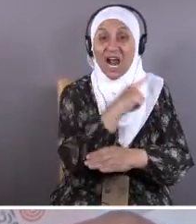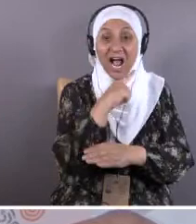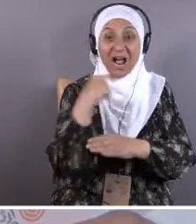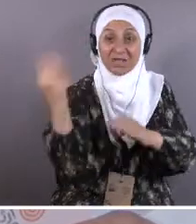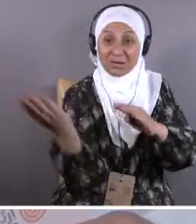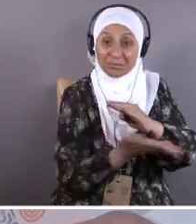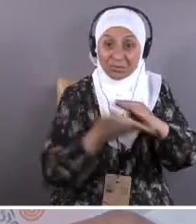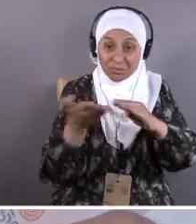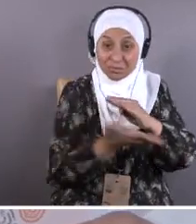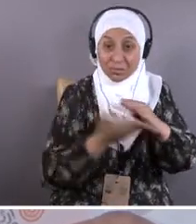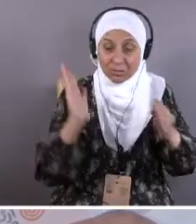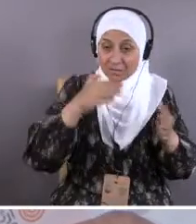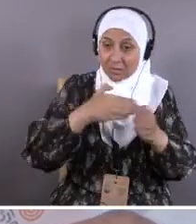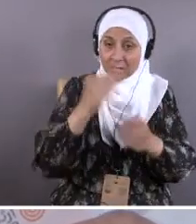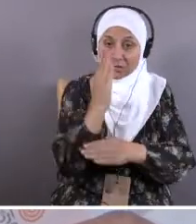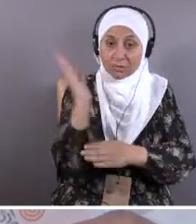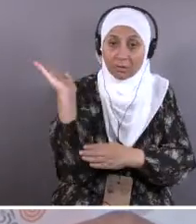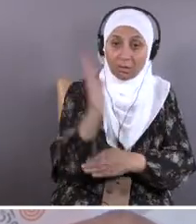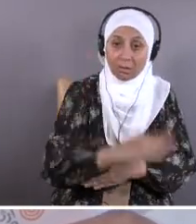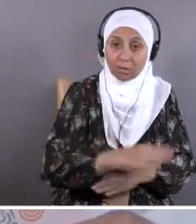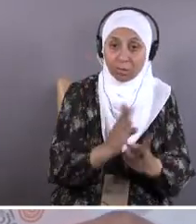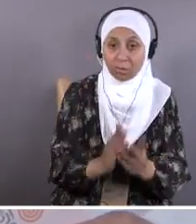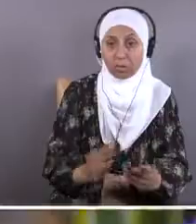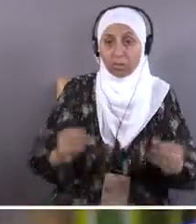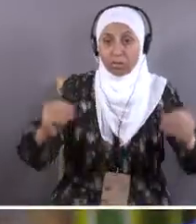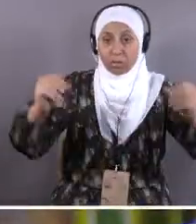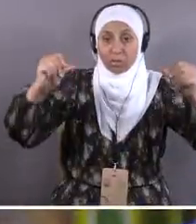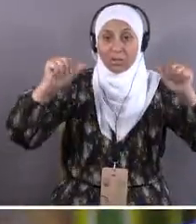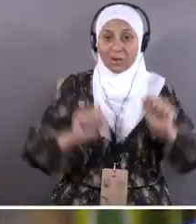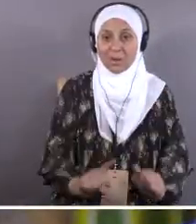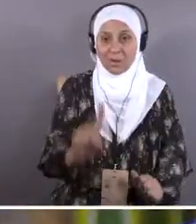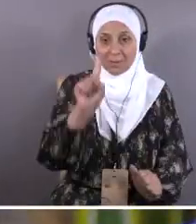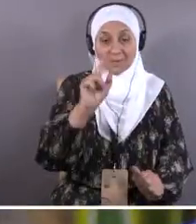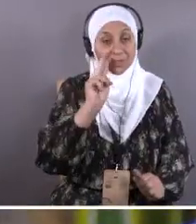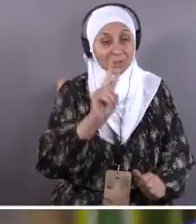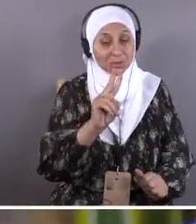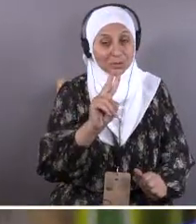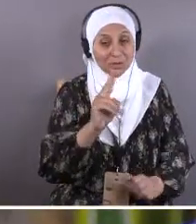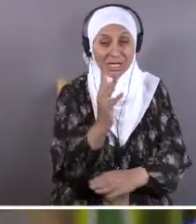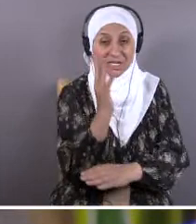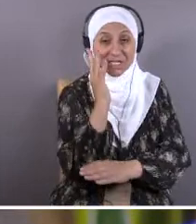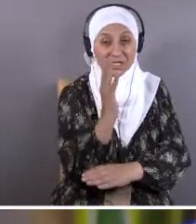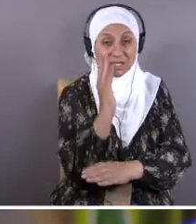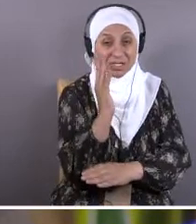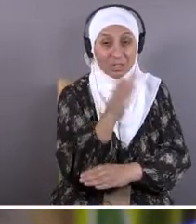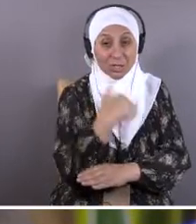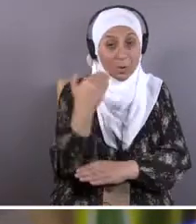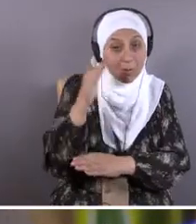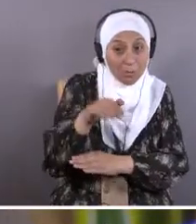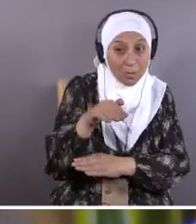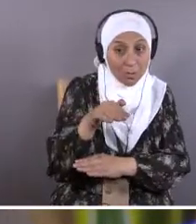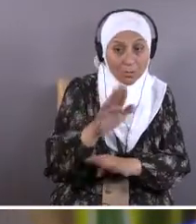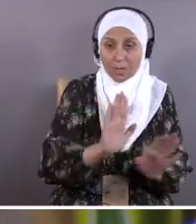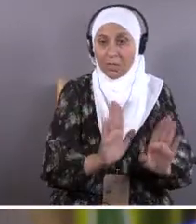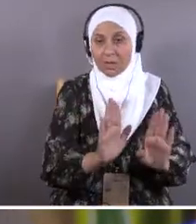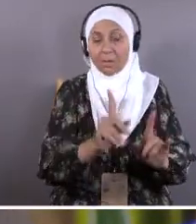to ask you why. Because we're going to see a depletion of all trees, so we were